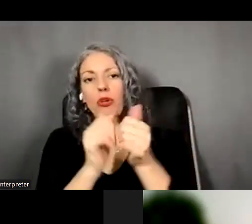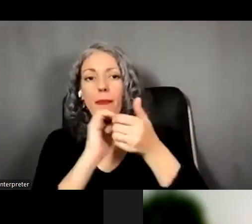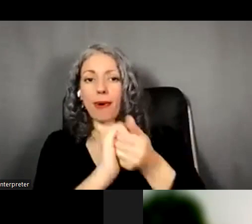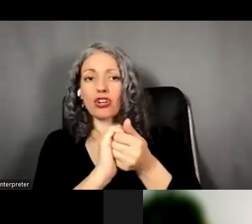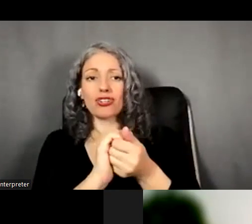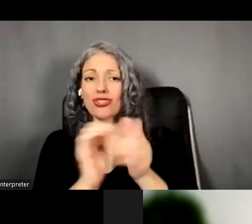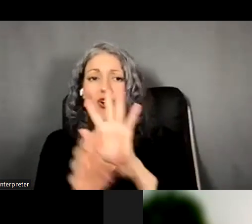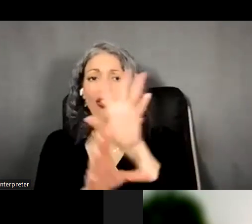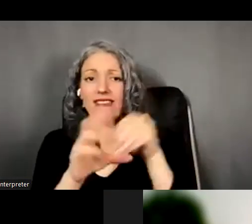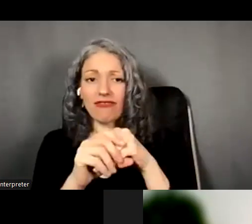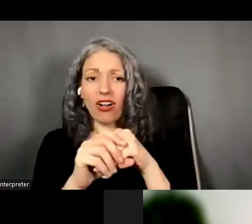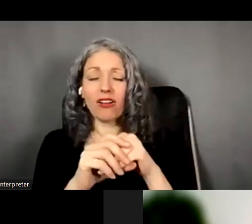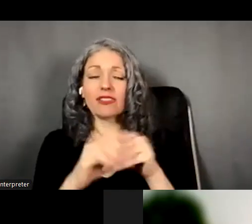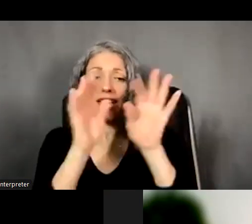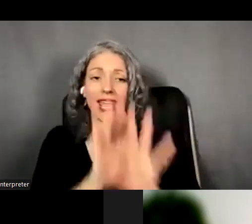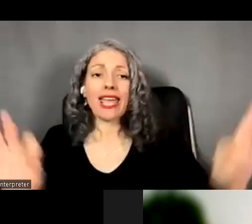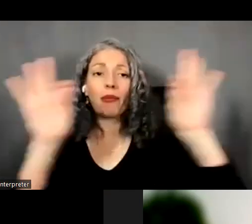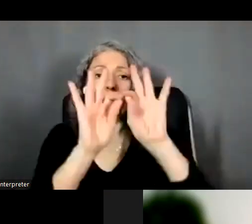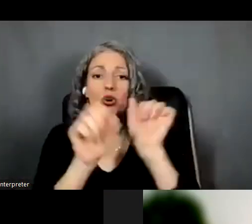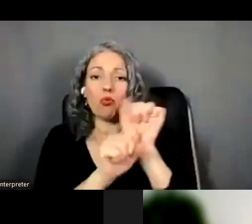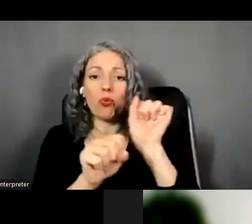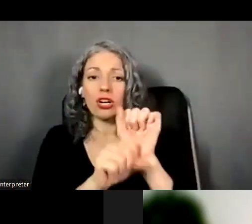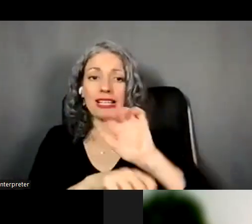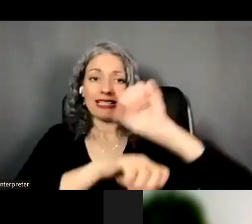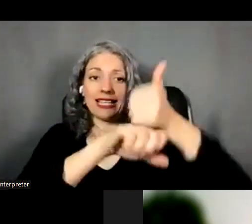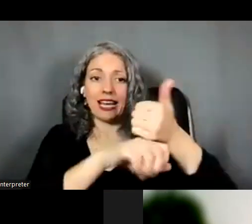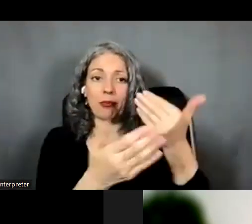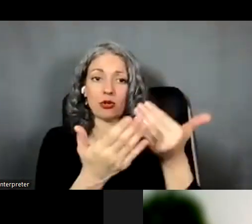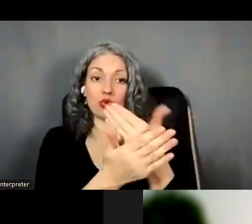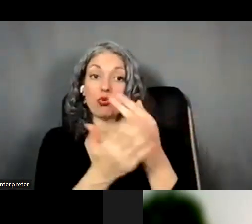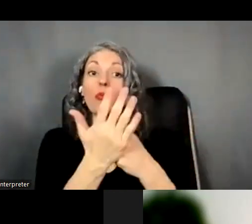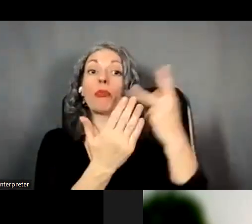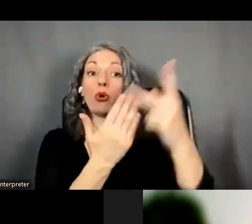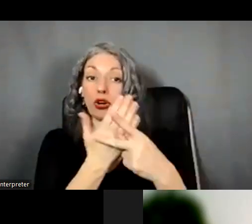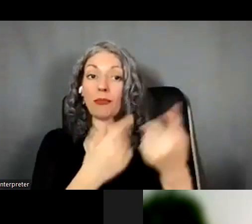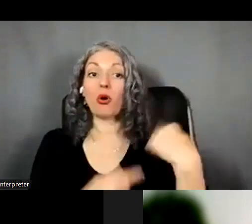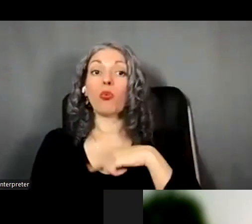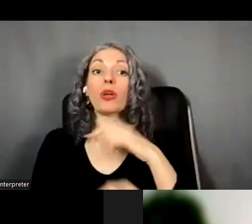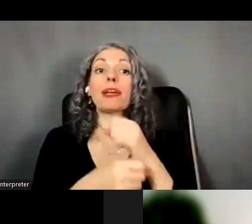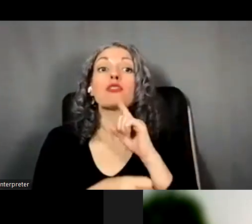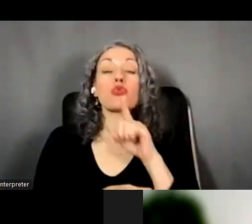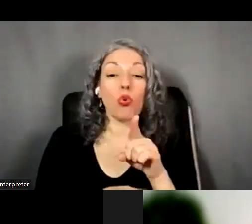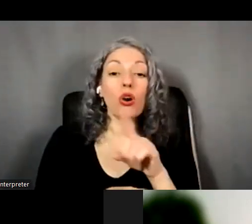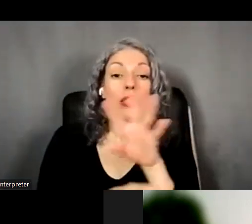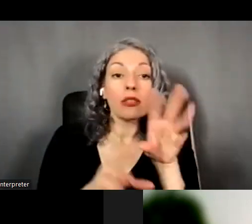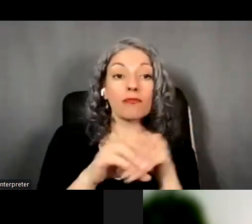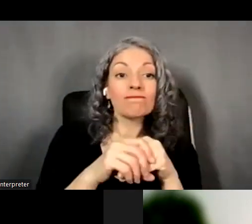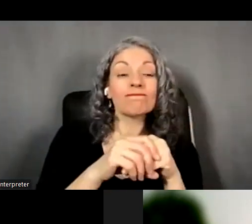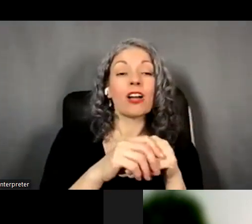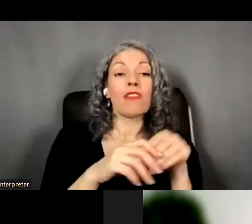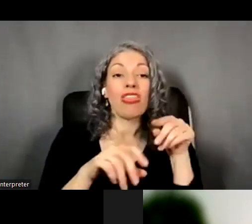important work, when you think about standing up a new program, we made sure that we built in that cost so